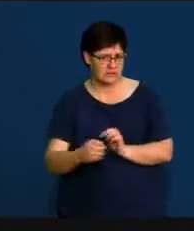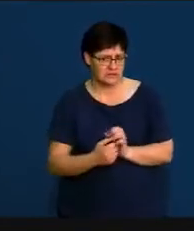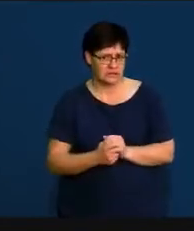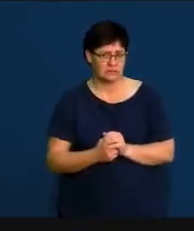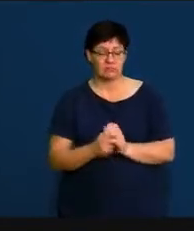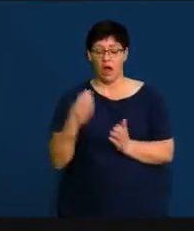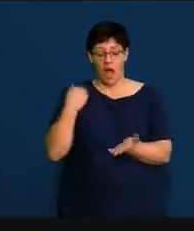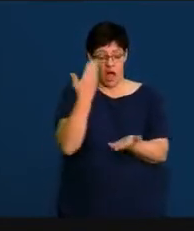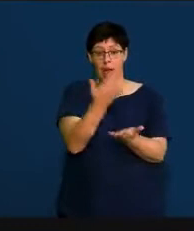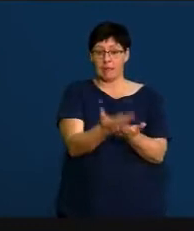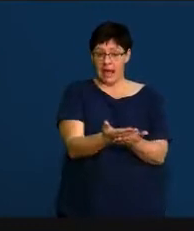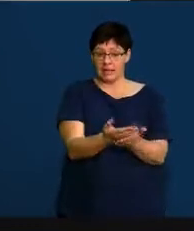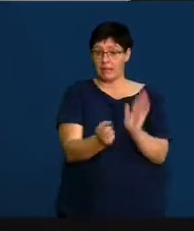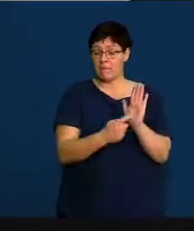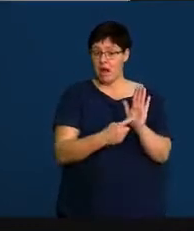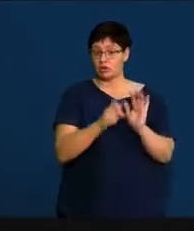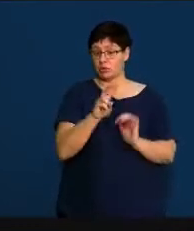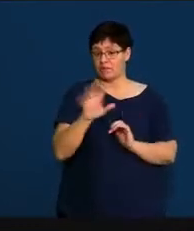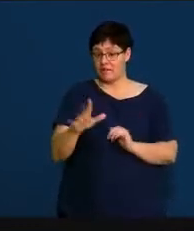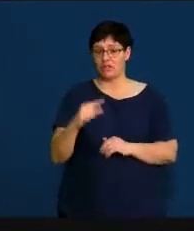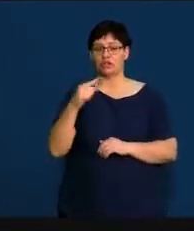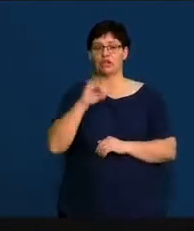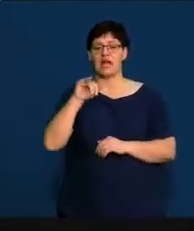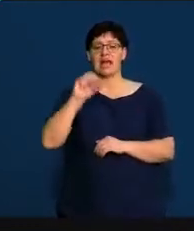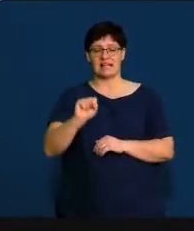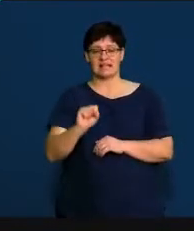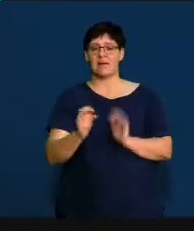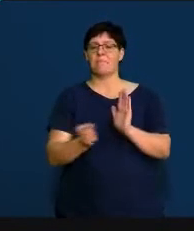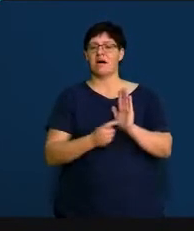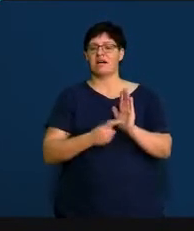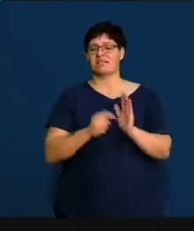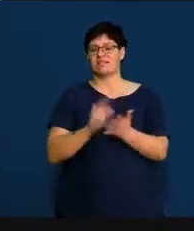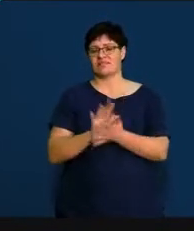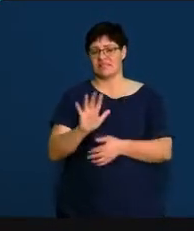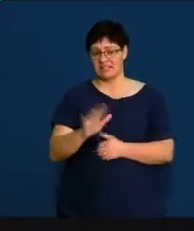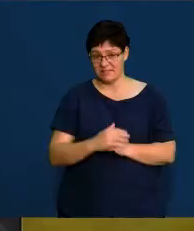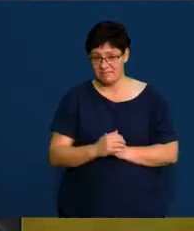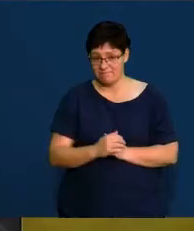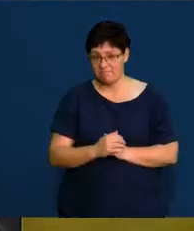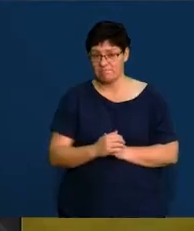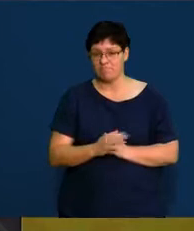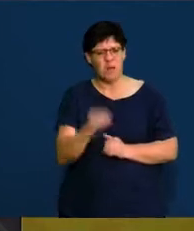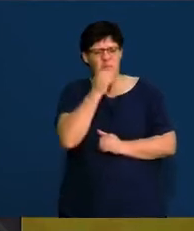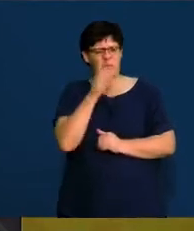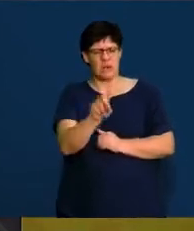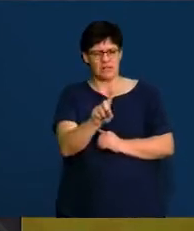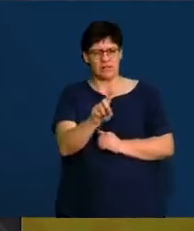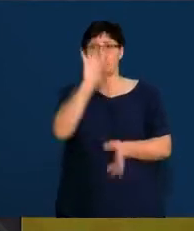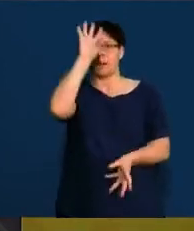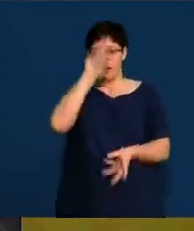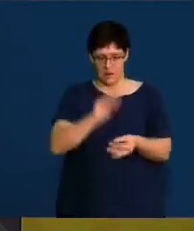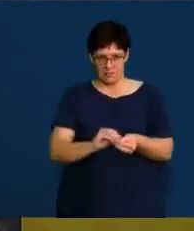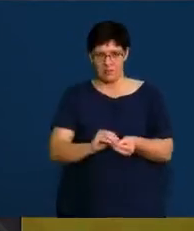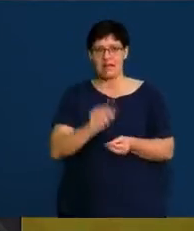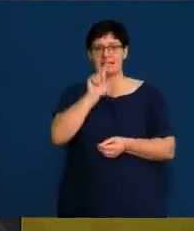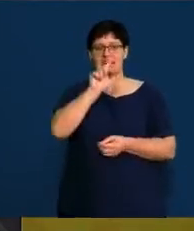the applications for 25, GIS for 15. This simply means that you have a total